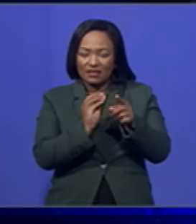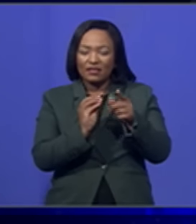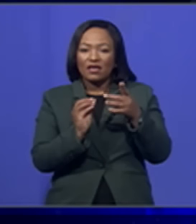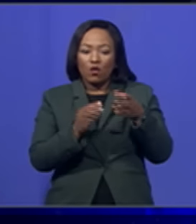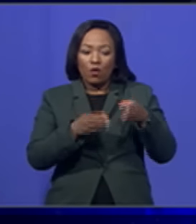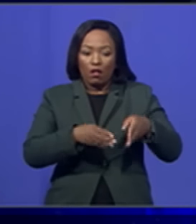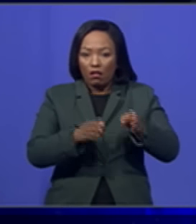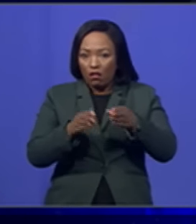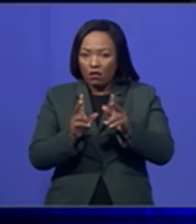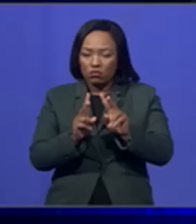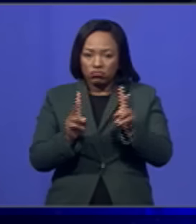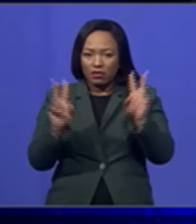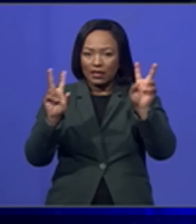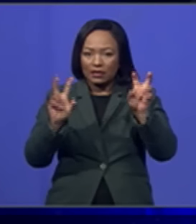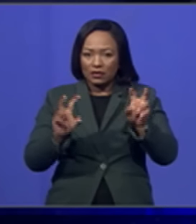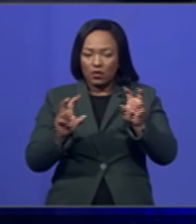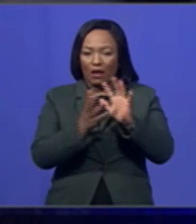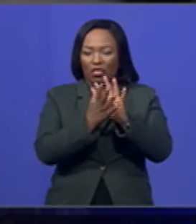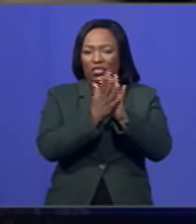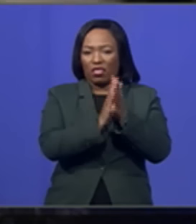fetileng Kurumane.